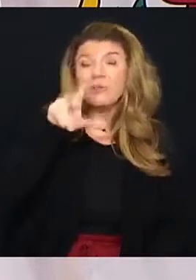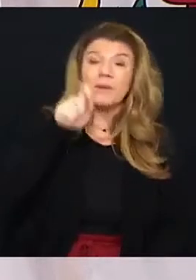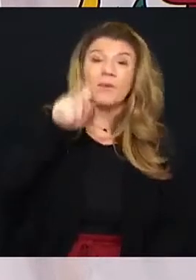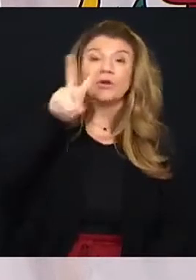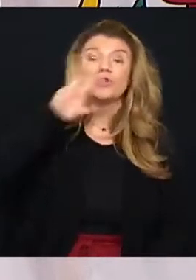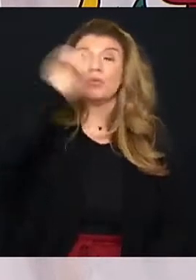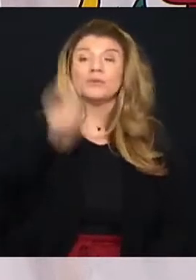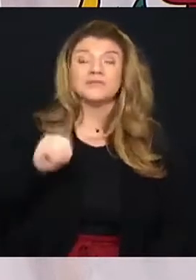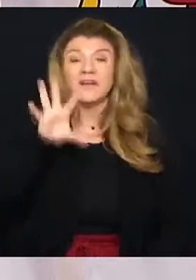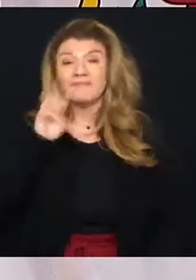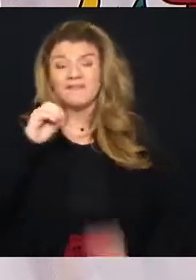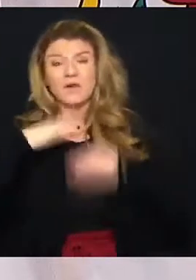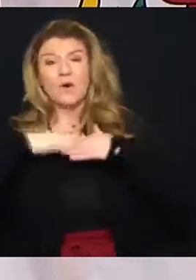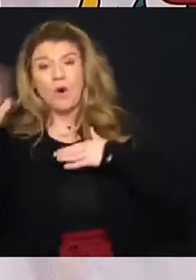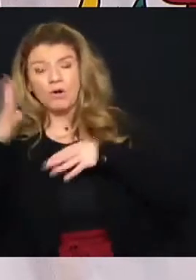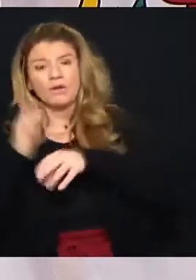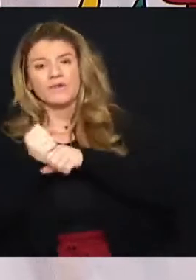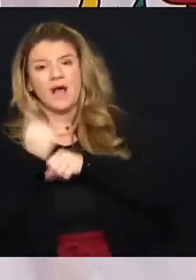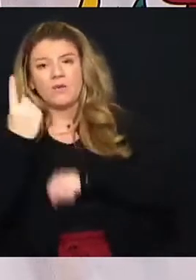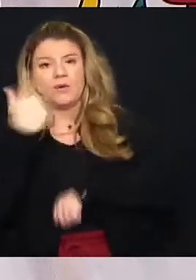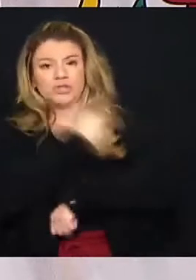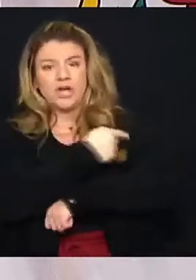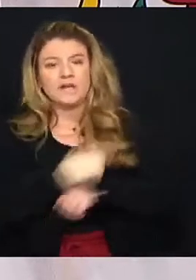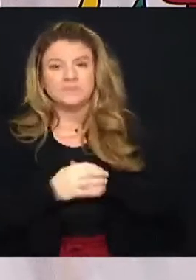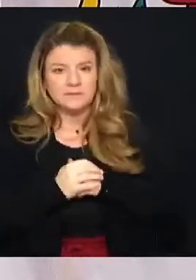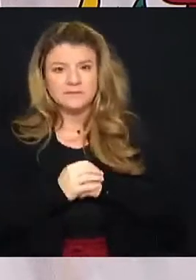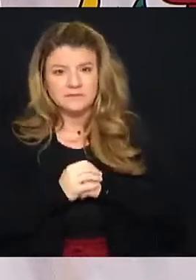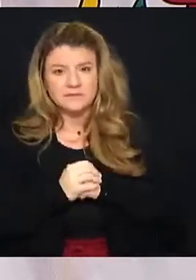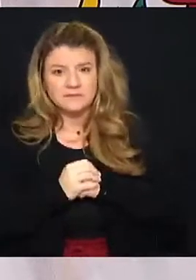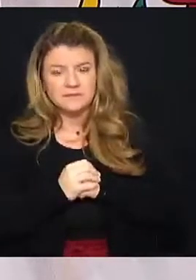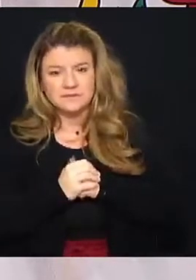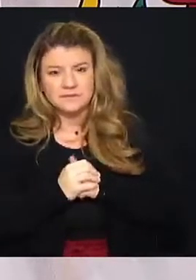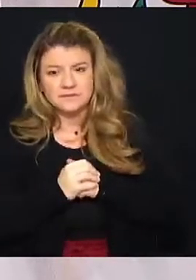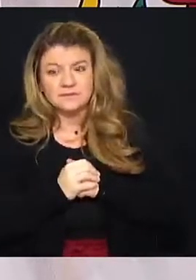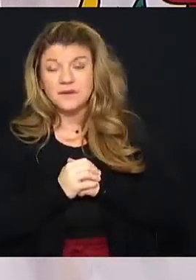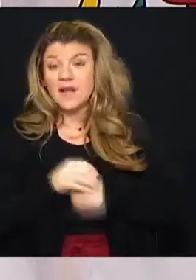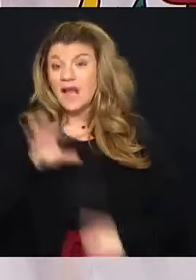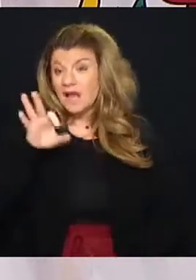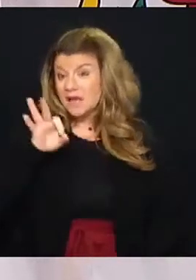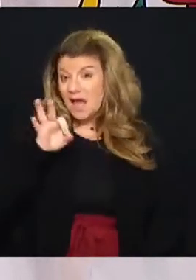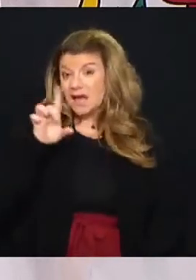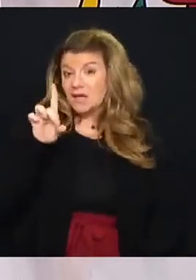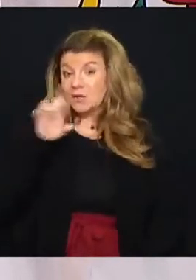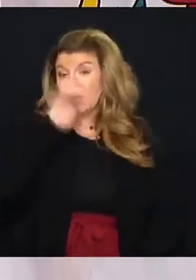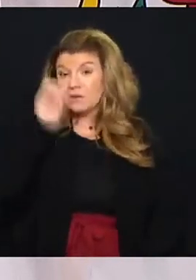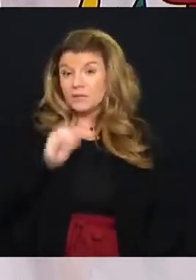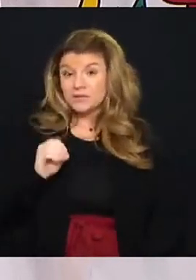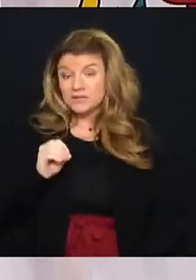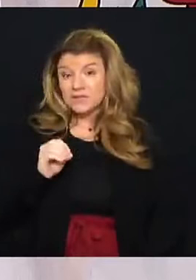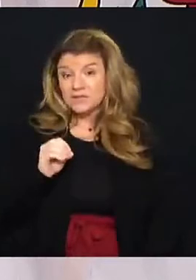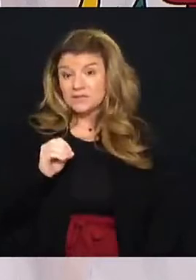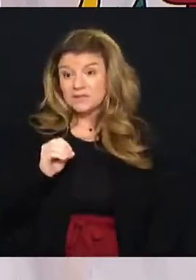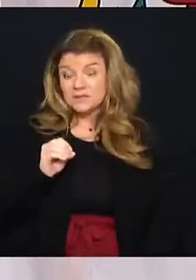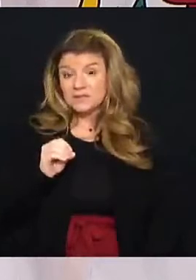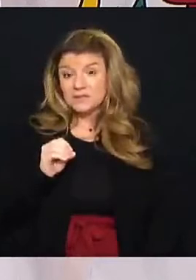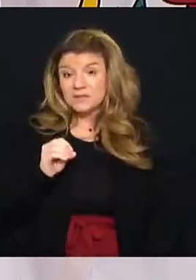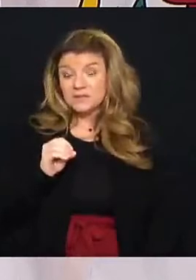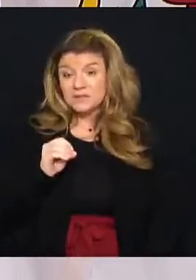83.2% of the 50 and olders have received one shot. And 91% of